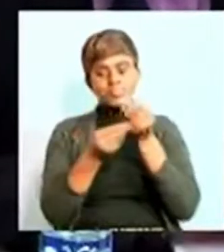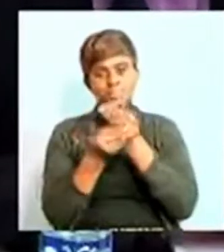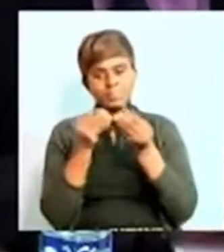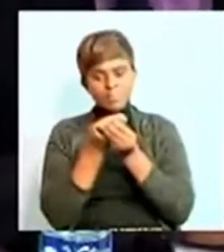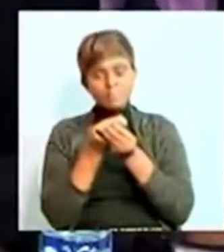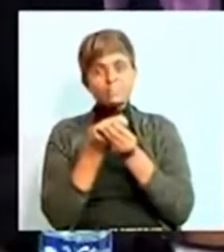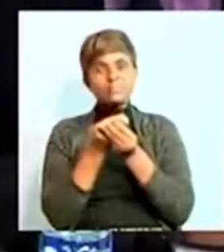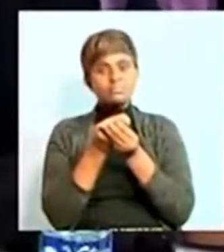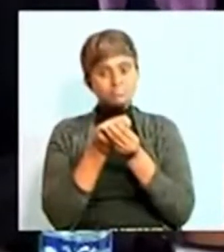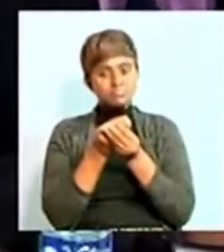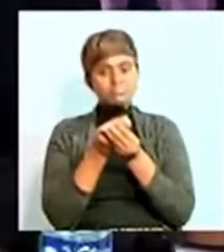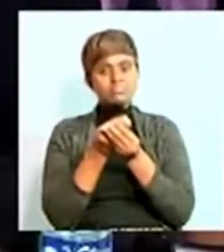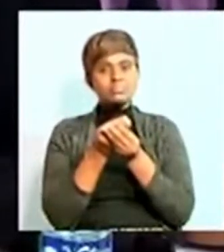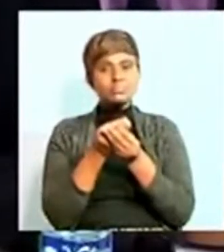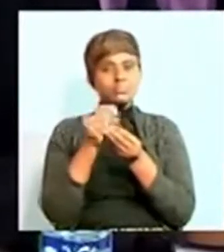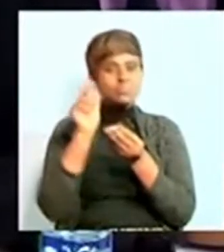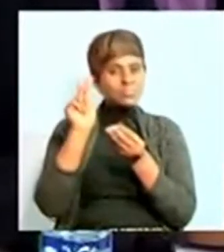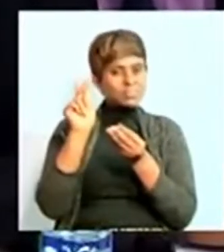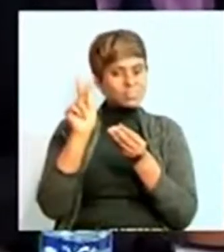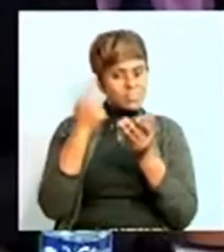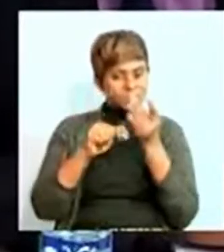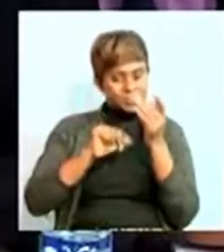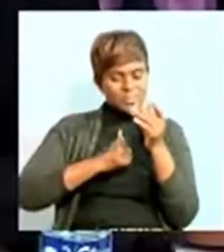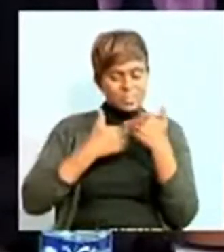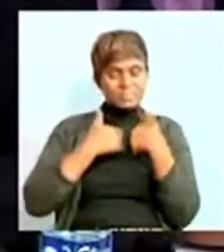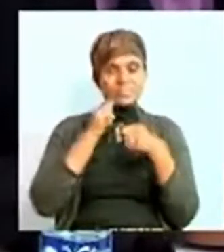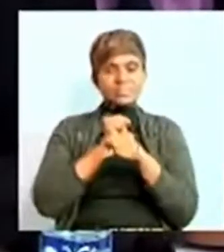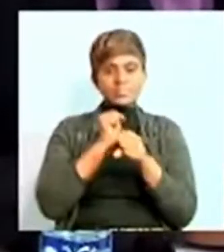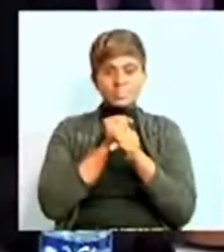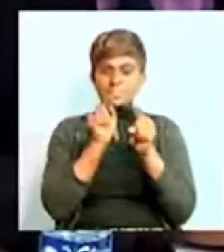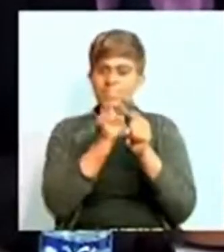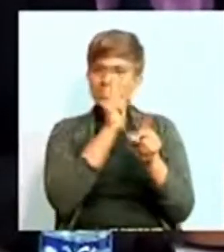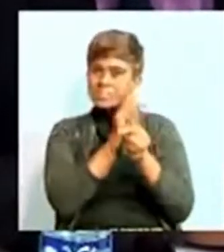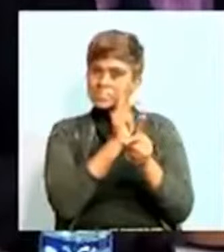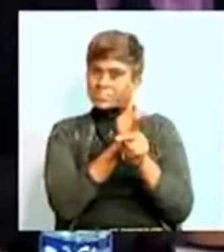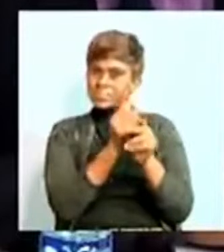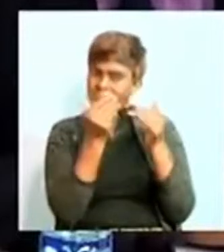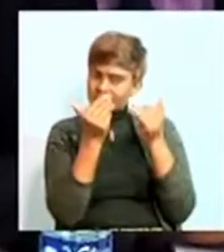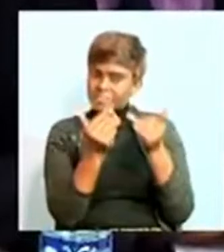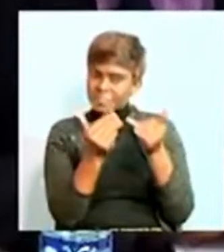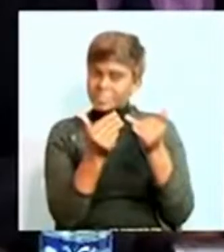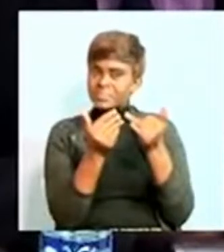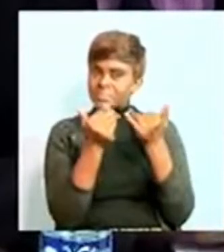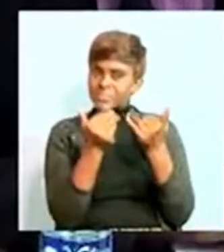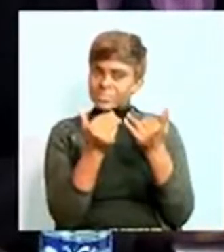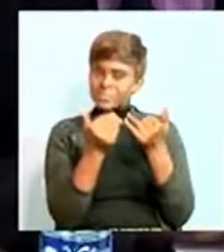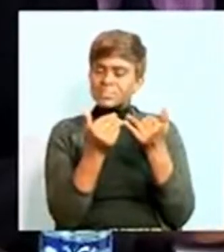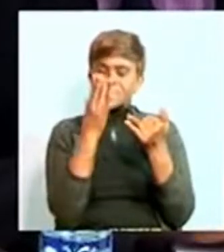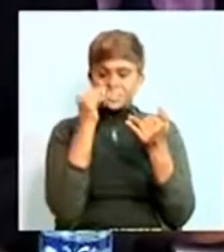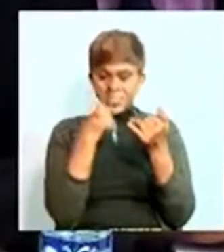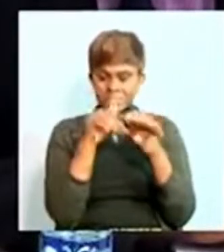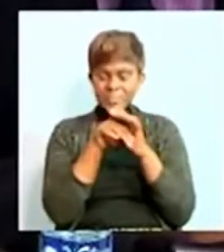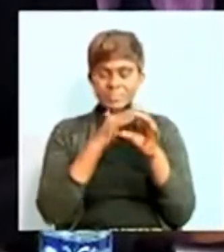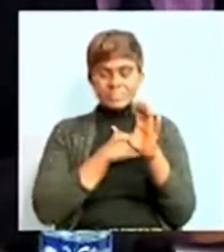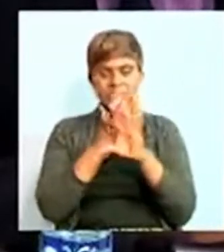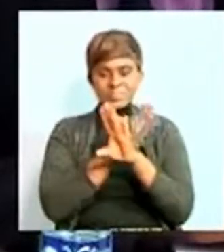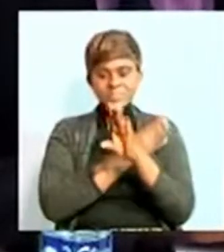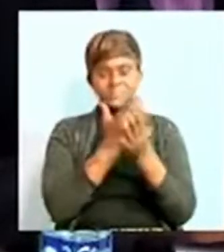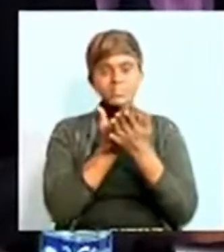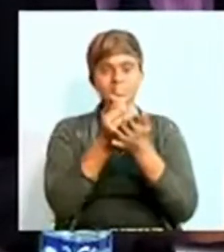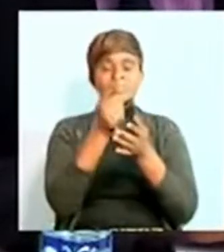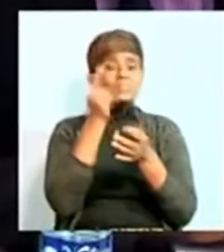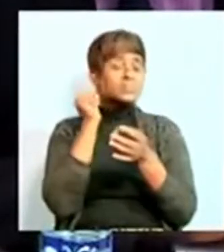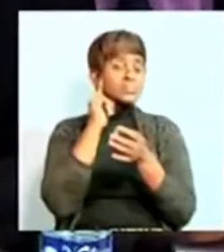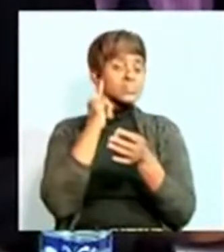Because as for Kabompo, what we have done is to maintain, to be current now No wonder in my area submission, you heard me